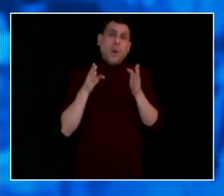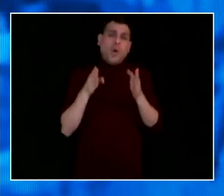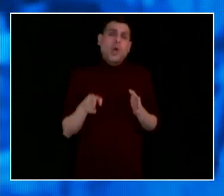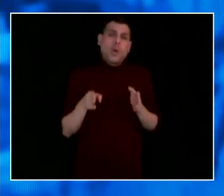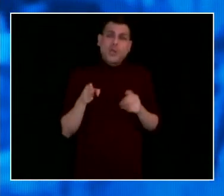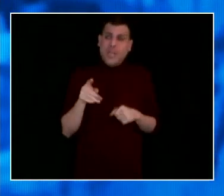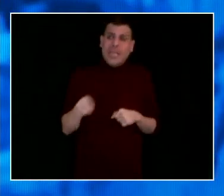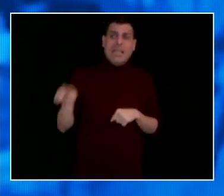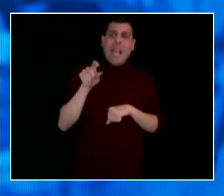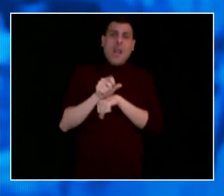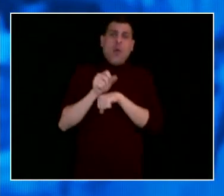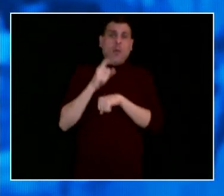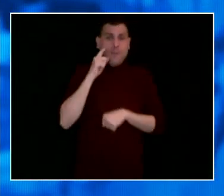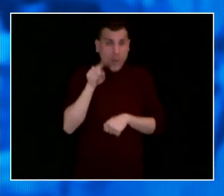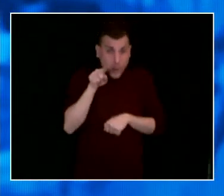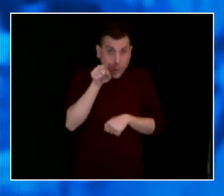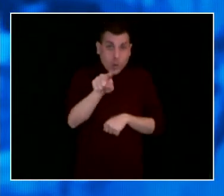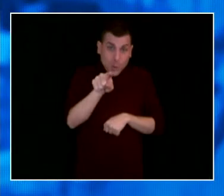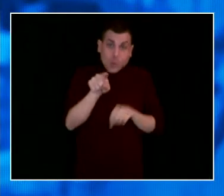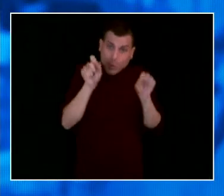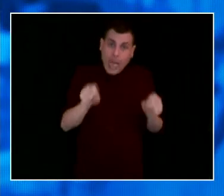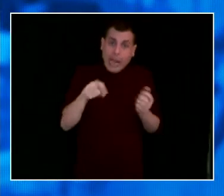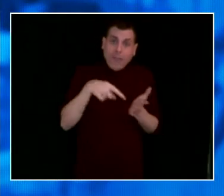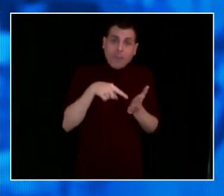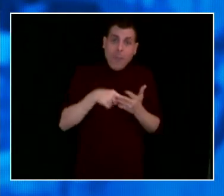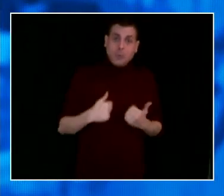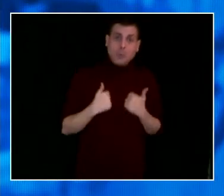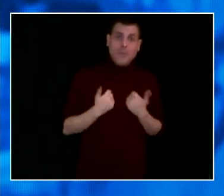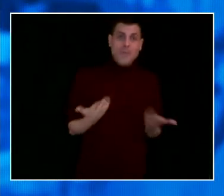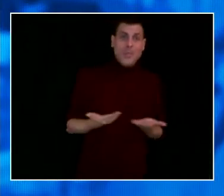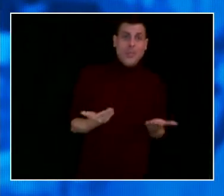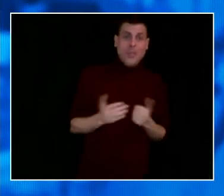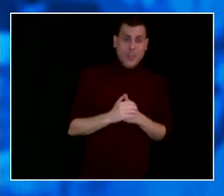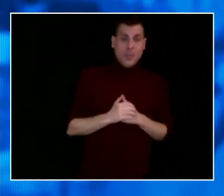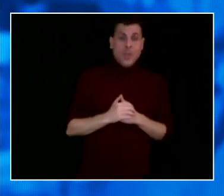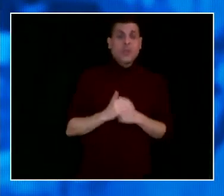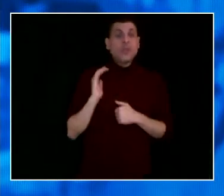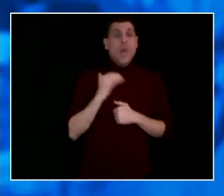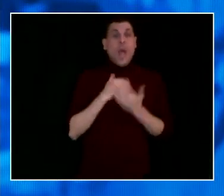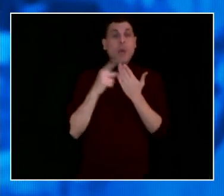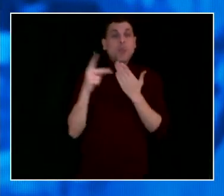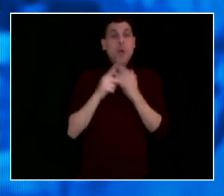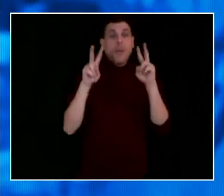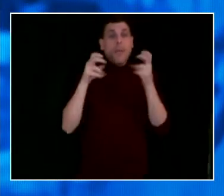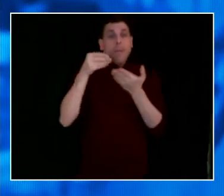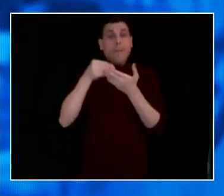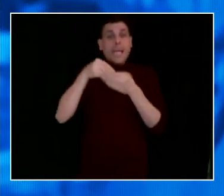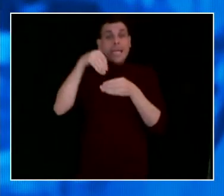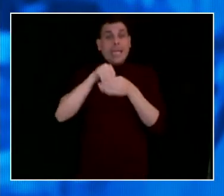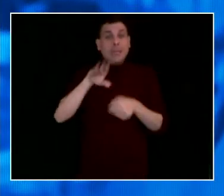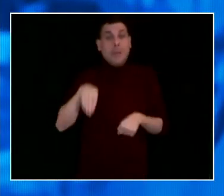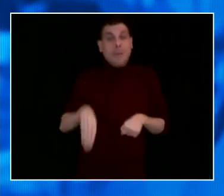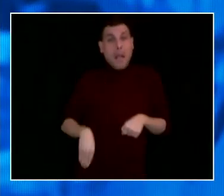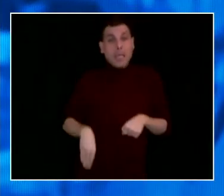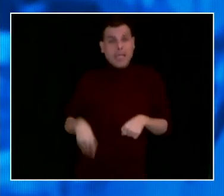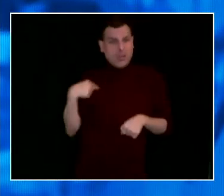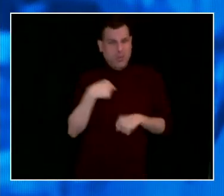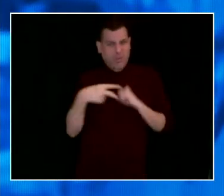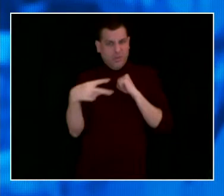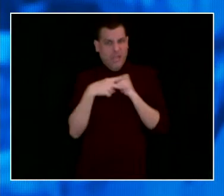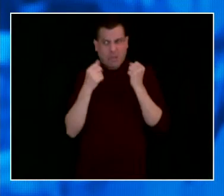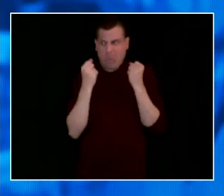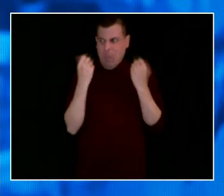class families. Through our Money in Your Pocket initiative, we have saved New Yorkers billions of dollars in free summer